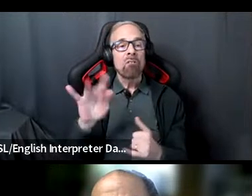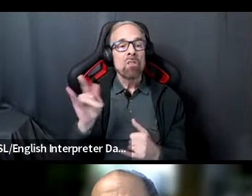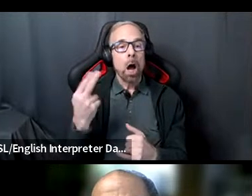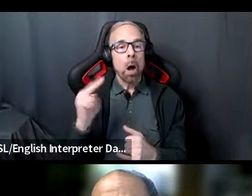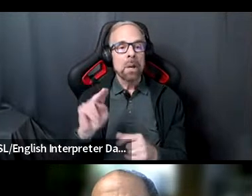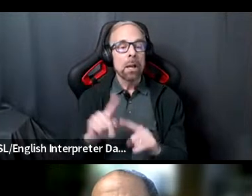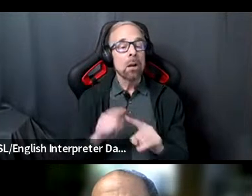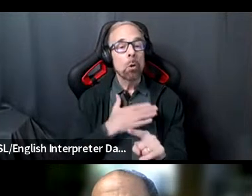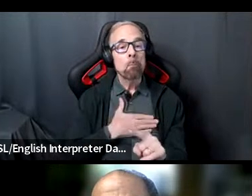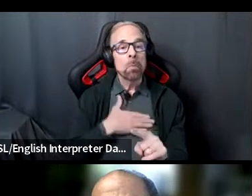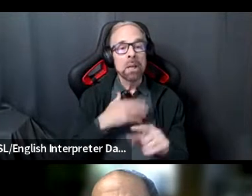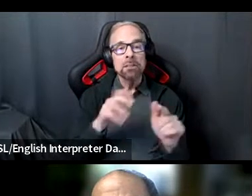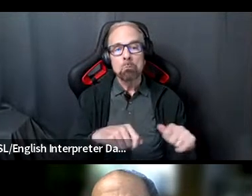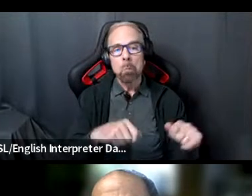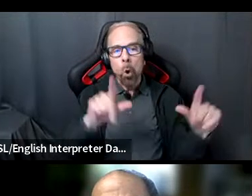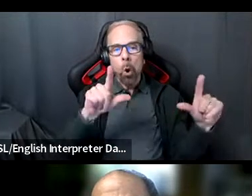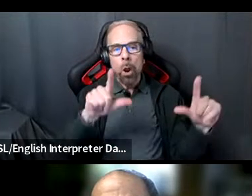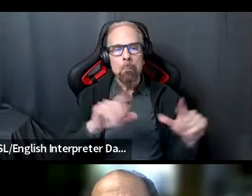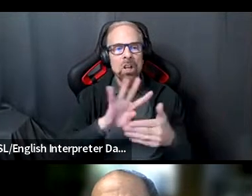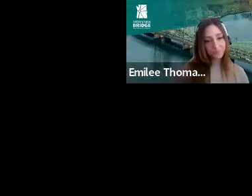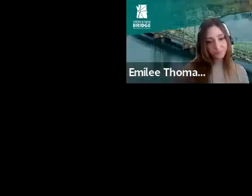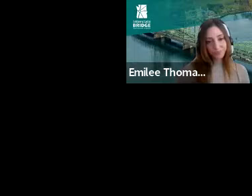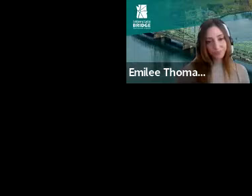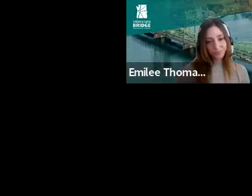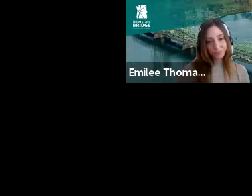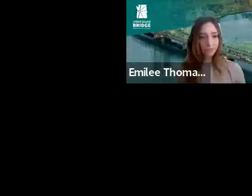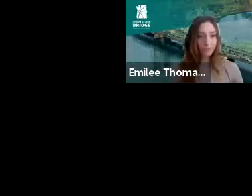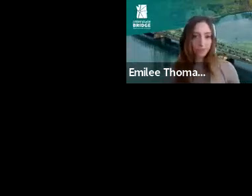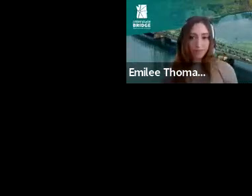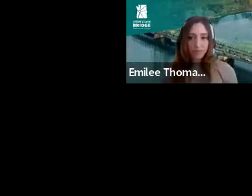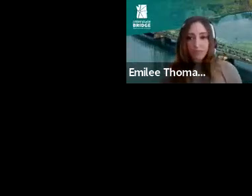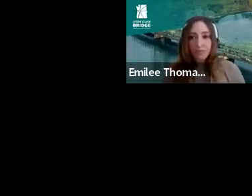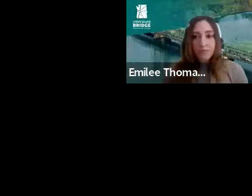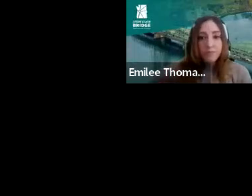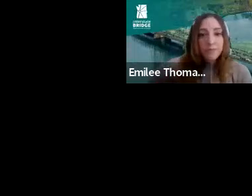up our chart here for tranche 2?